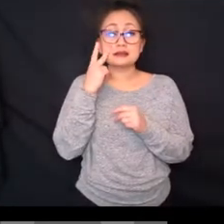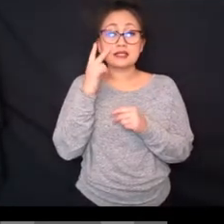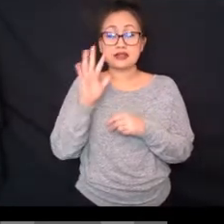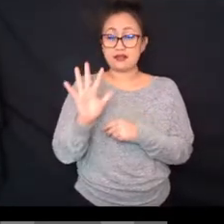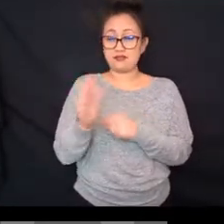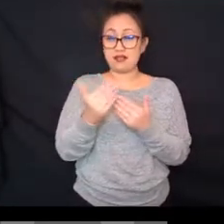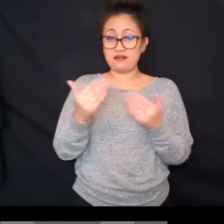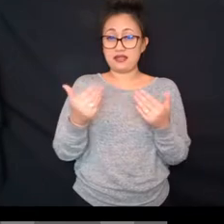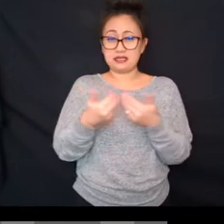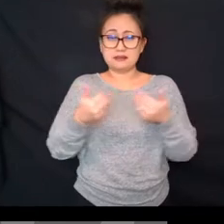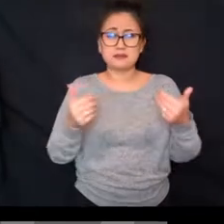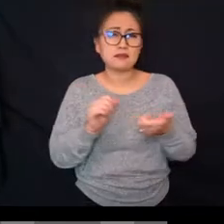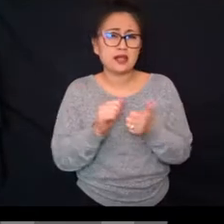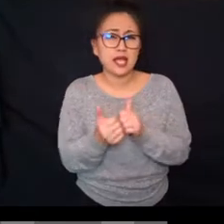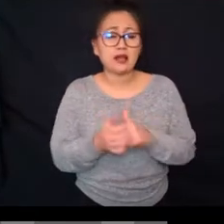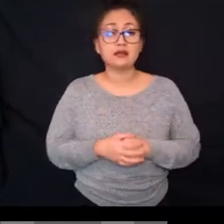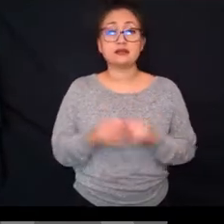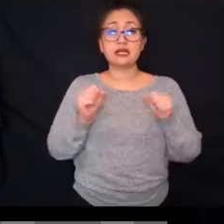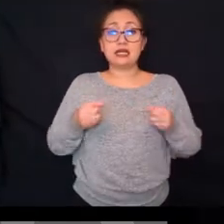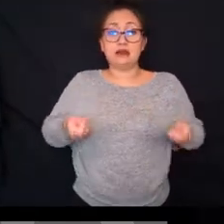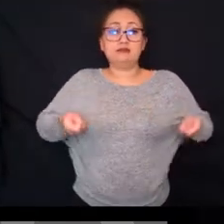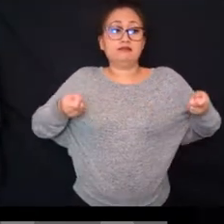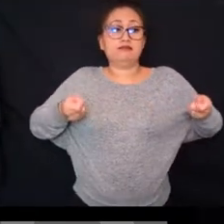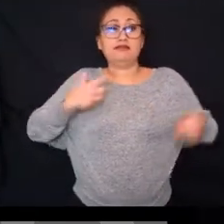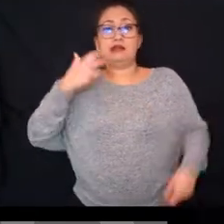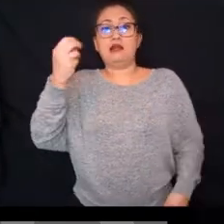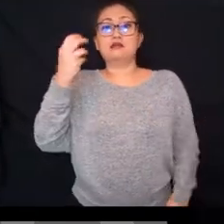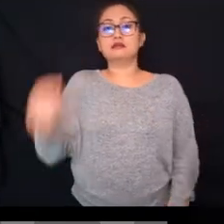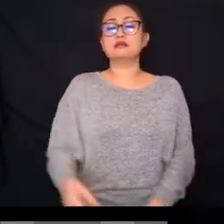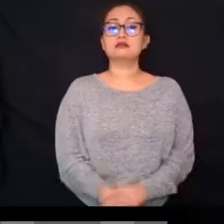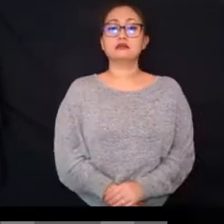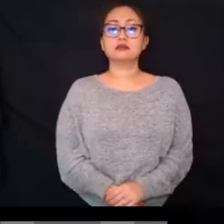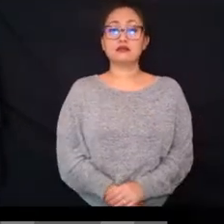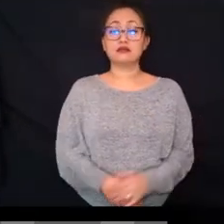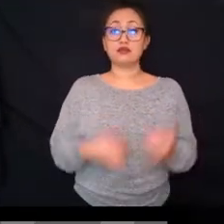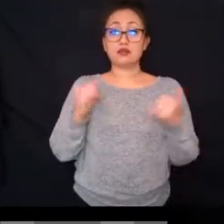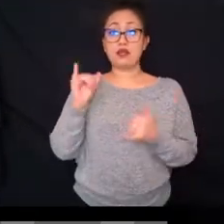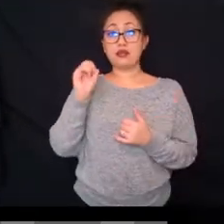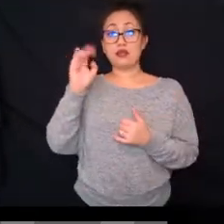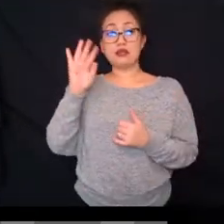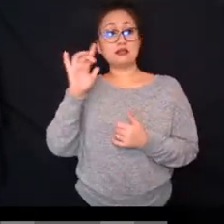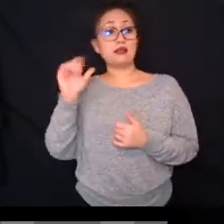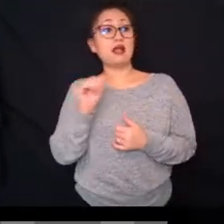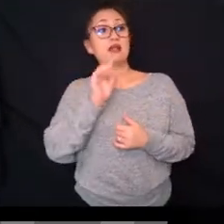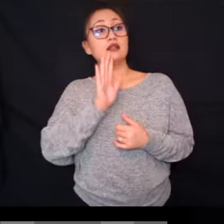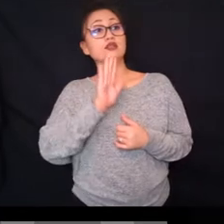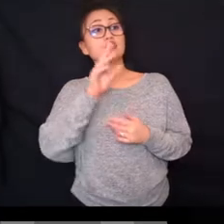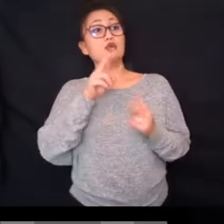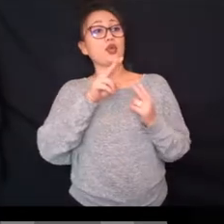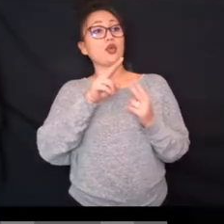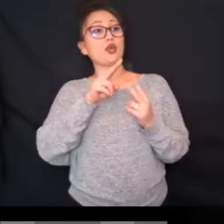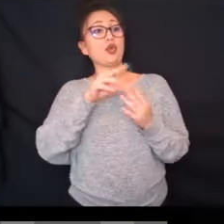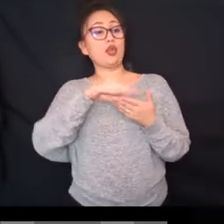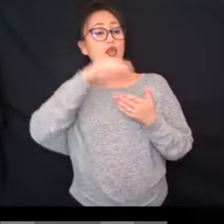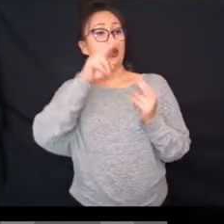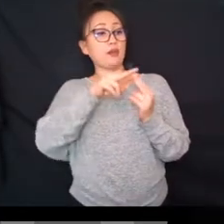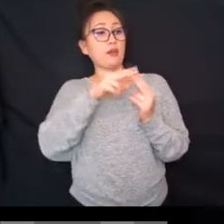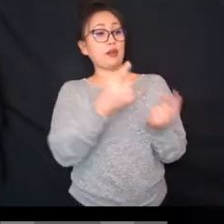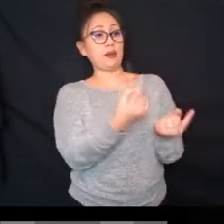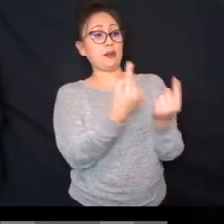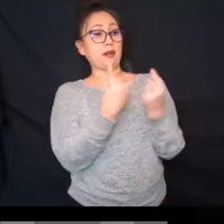those grocery things out. All right, Miss Isabella, would you and your learning partner come and find your spot